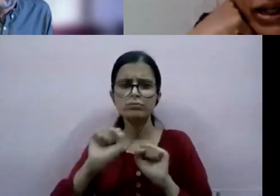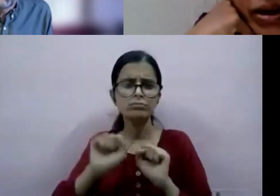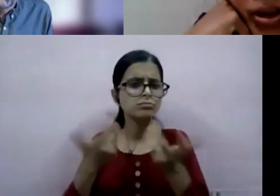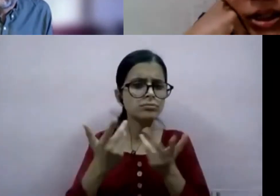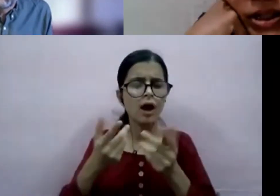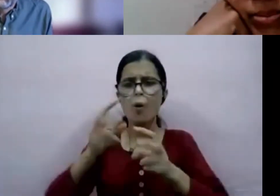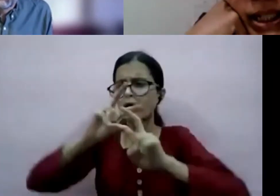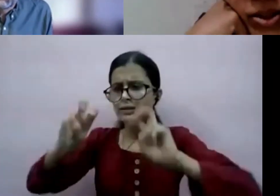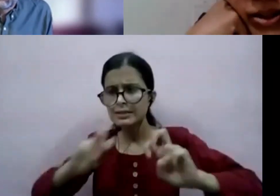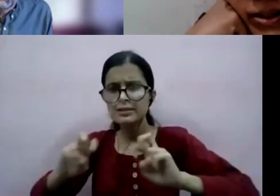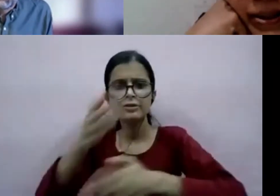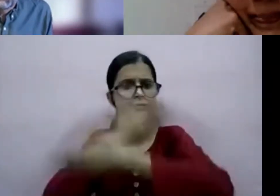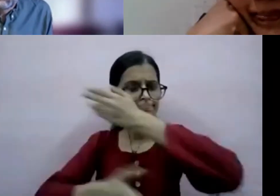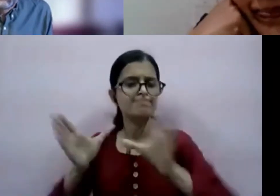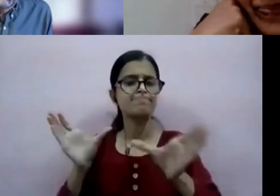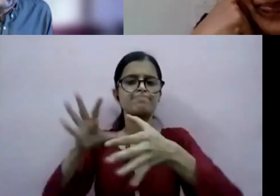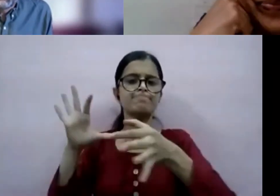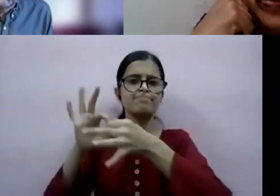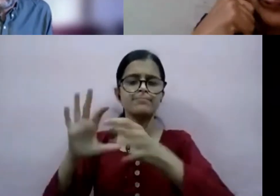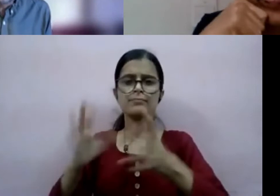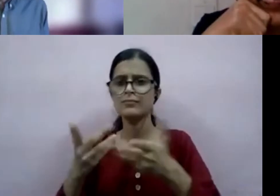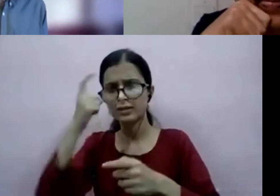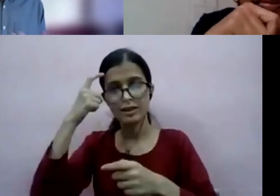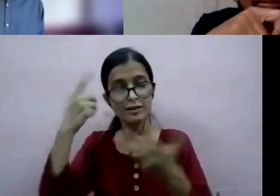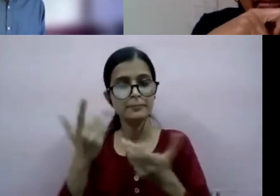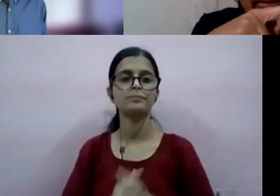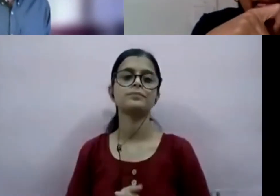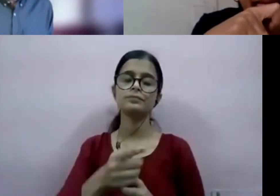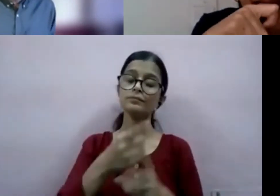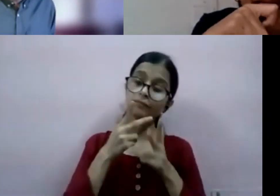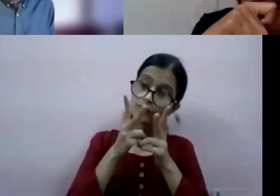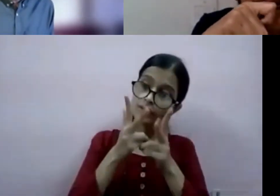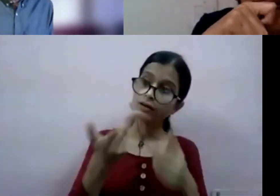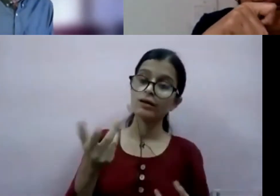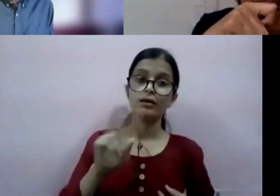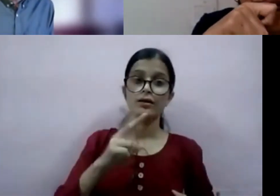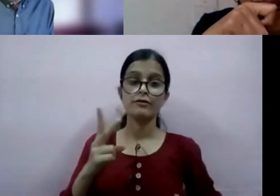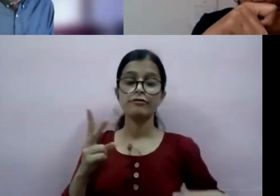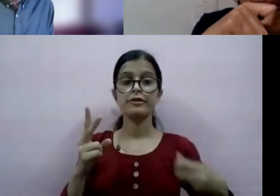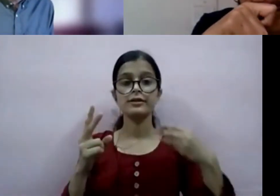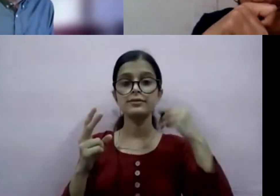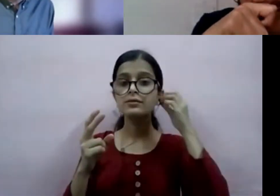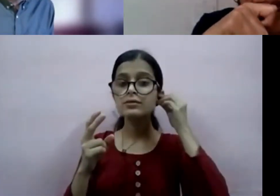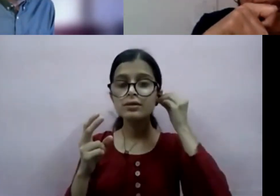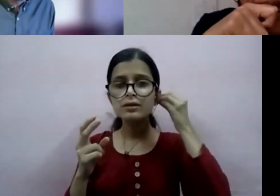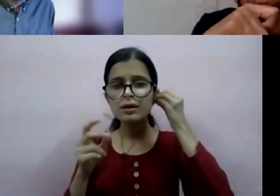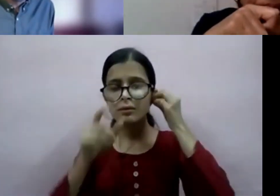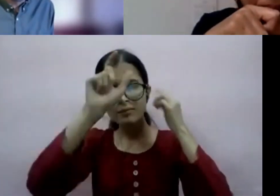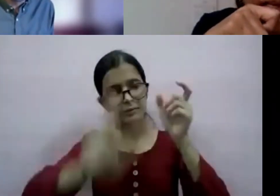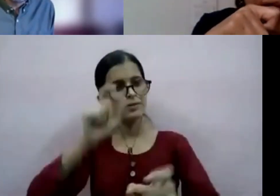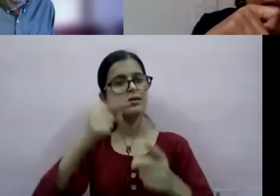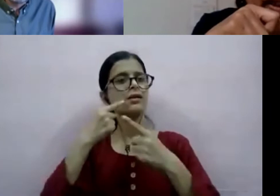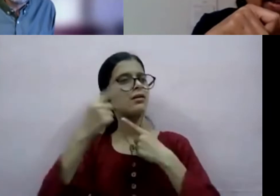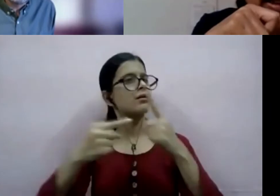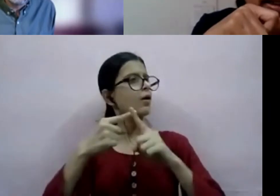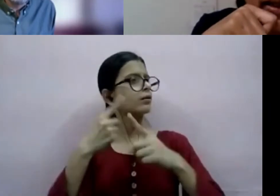What do you think about its implications? Do you mean people talking about their lives as disabled people? Is that what, I don't know what